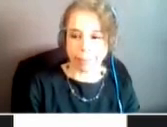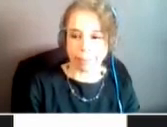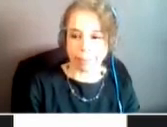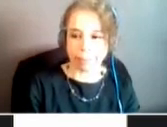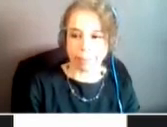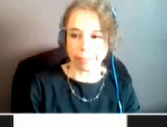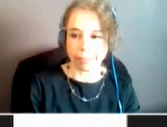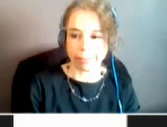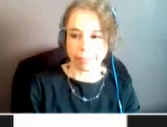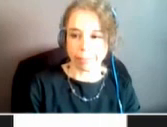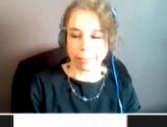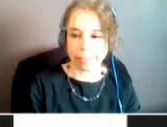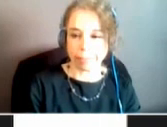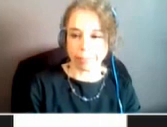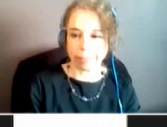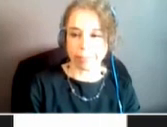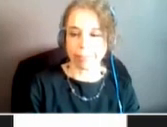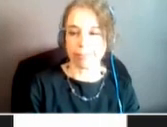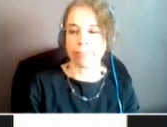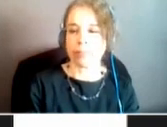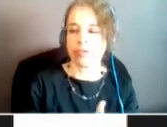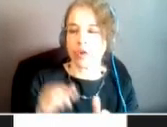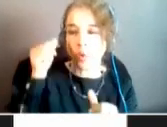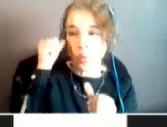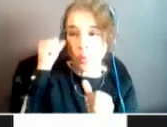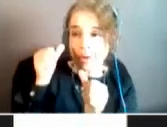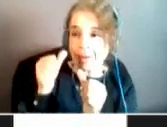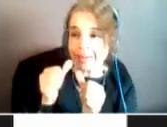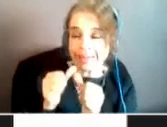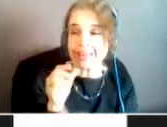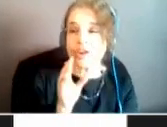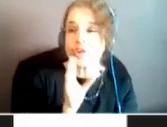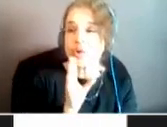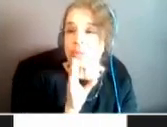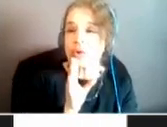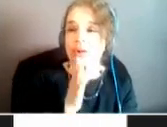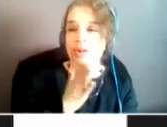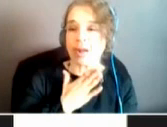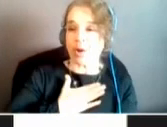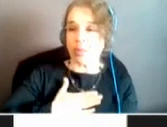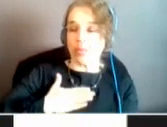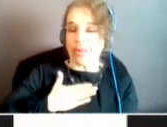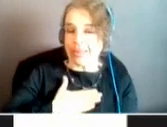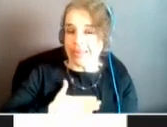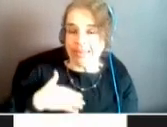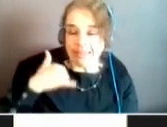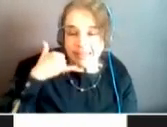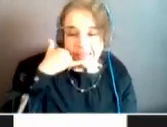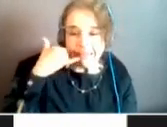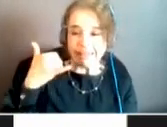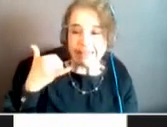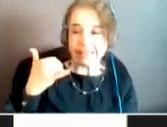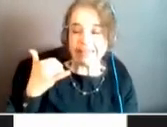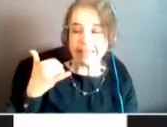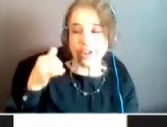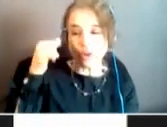we have lived through some remarkably moving battles in the year past. Similar or different? I want to remind everyone, if you are not speaking, if you could please make sure to mute yourself.